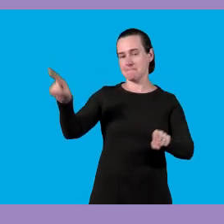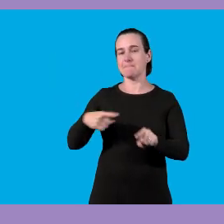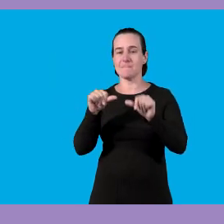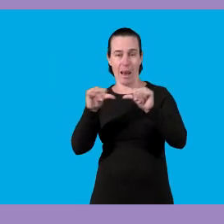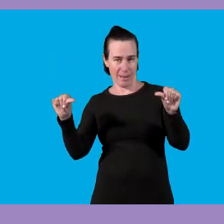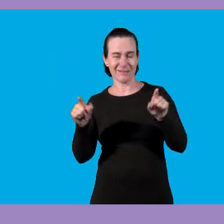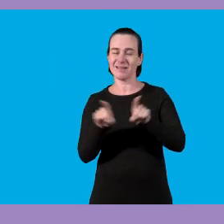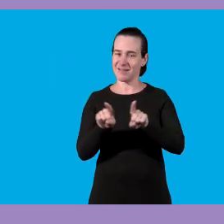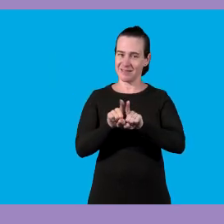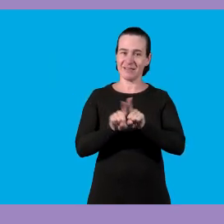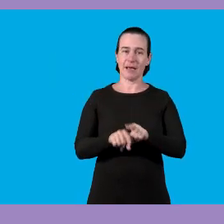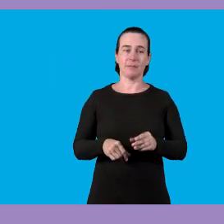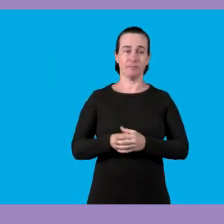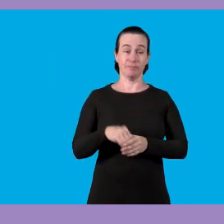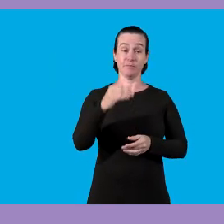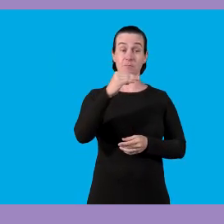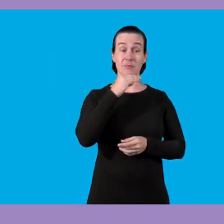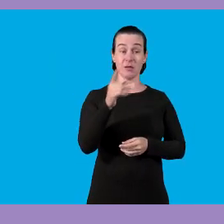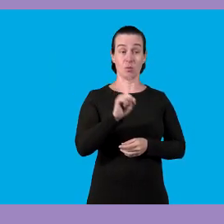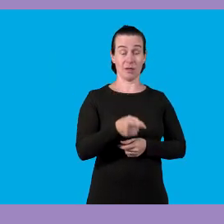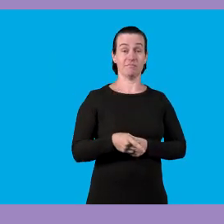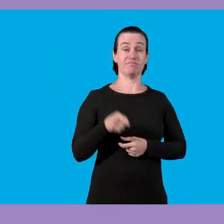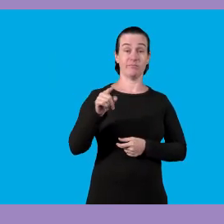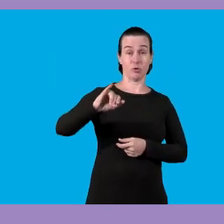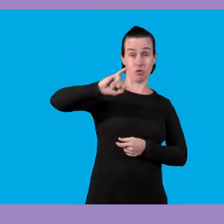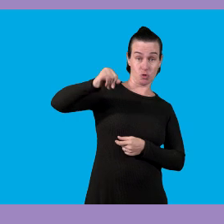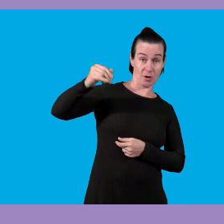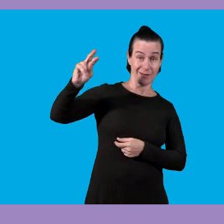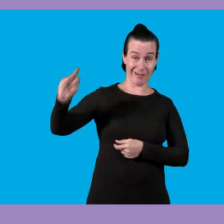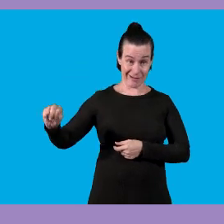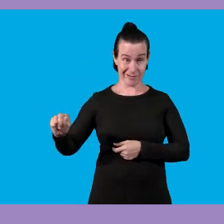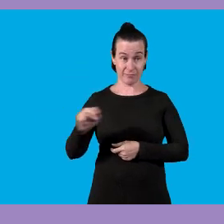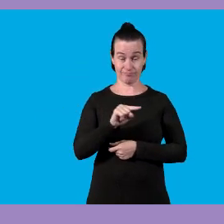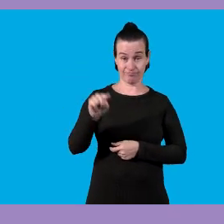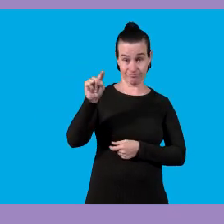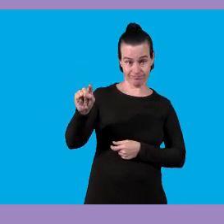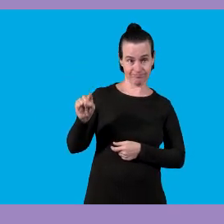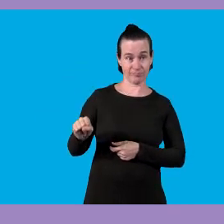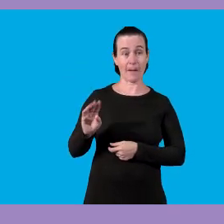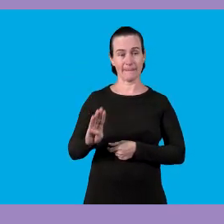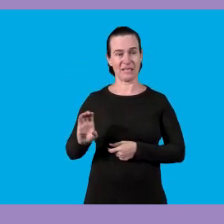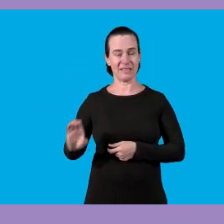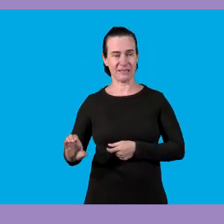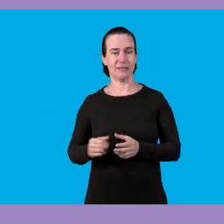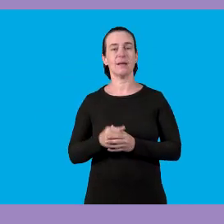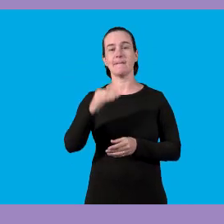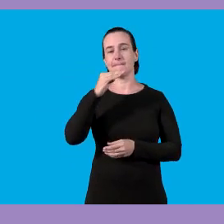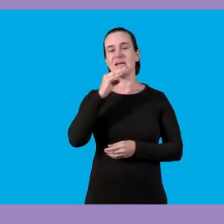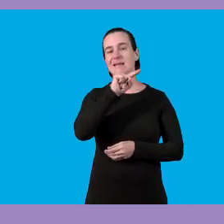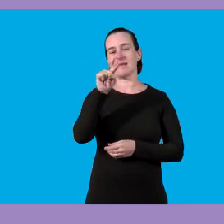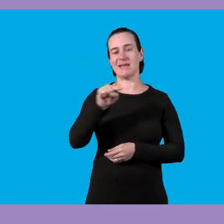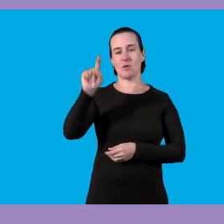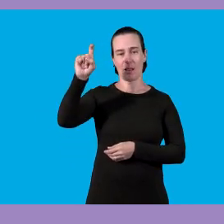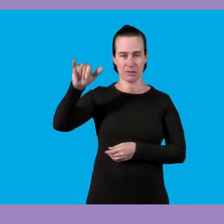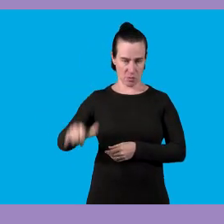JN divided by BC, and it would give us X divided by Y. So all the